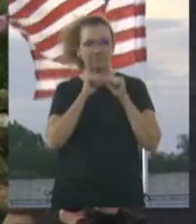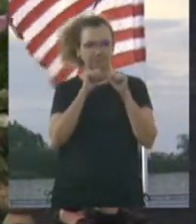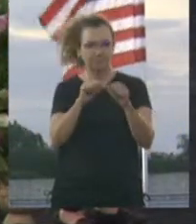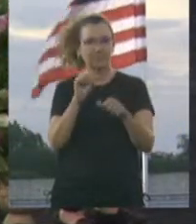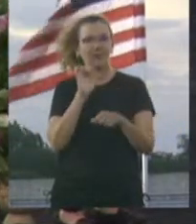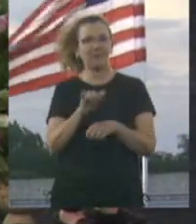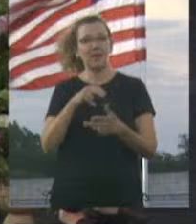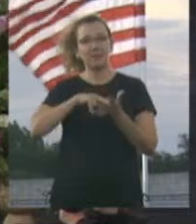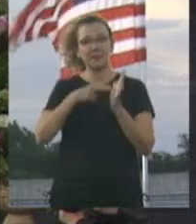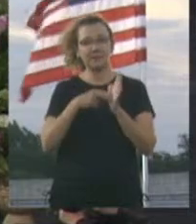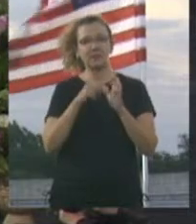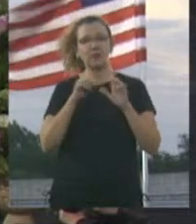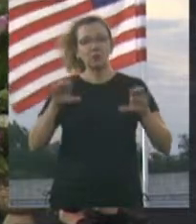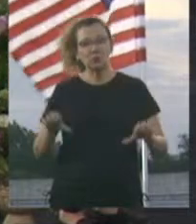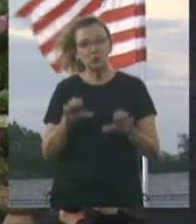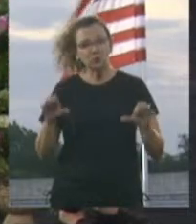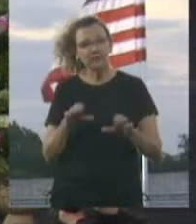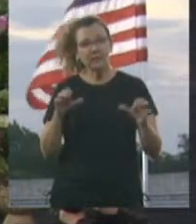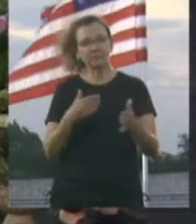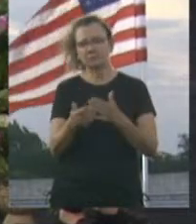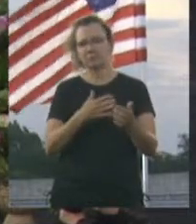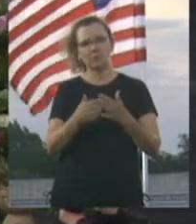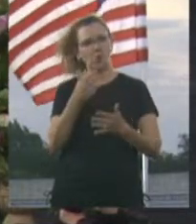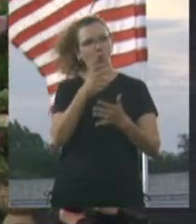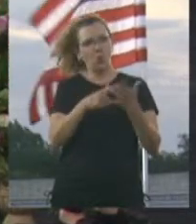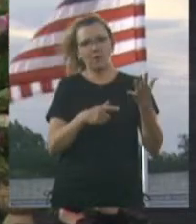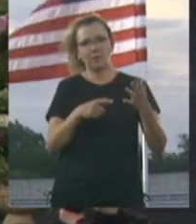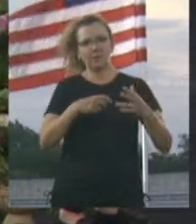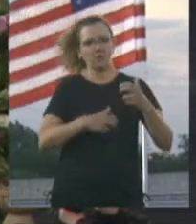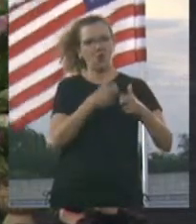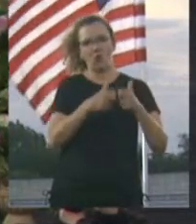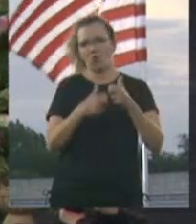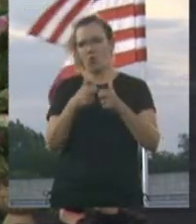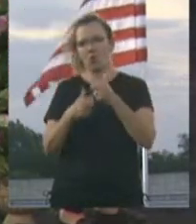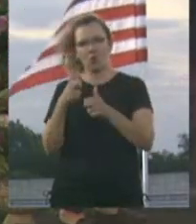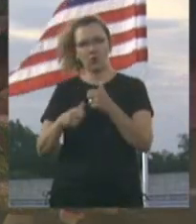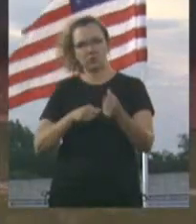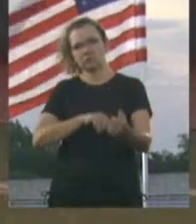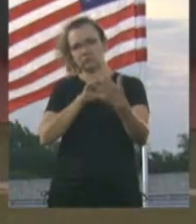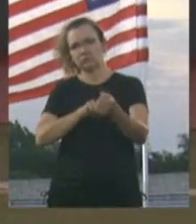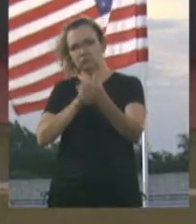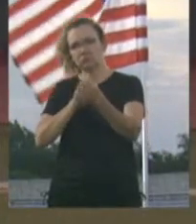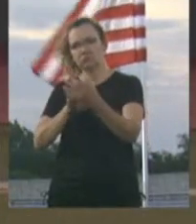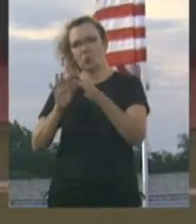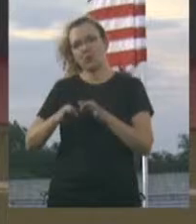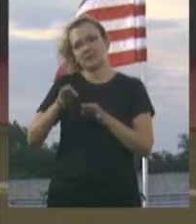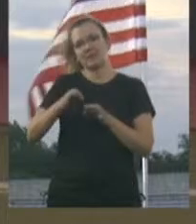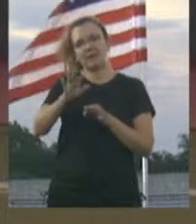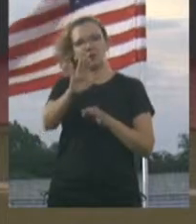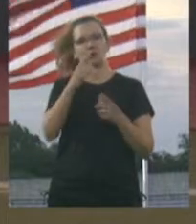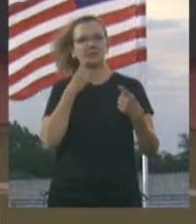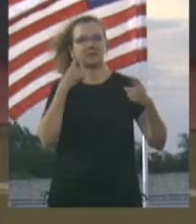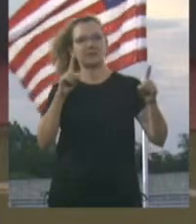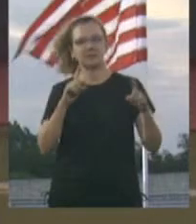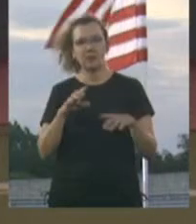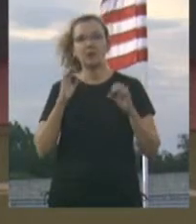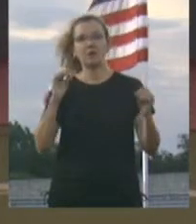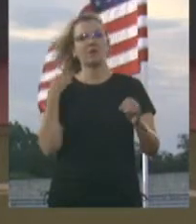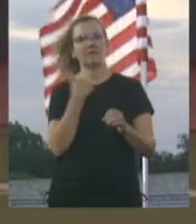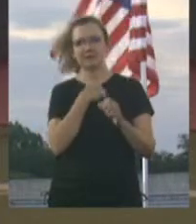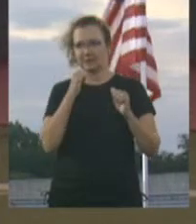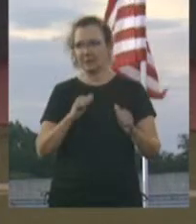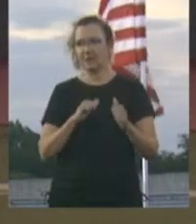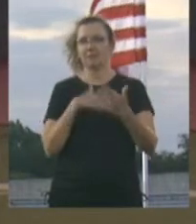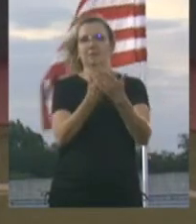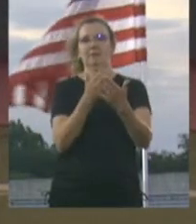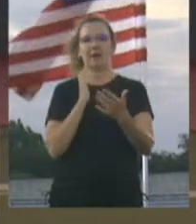a persistence of doing something, despite difficulty or delay in achieving success. None of us will reach our goals without the help and support